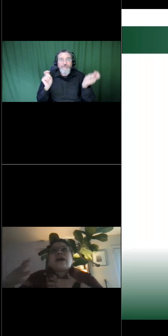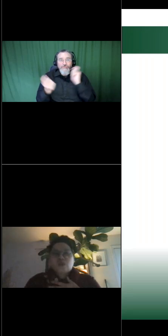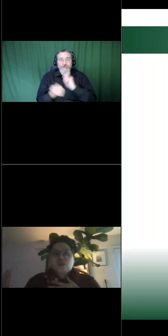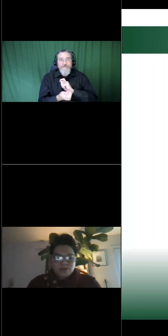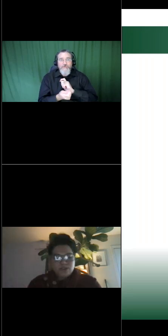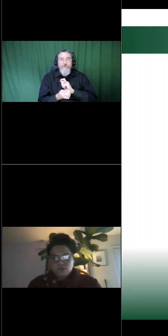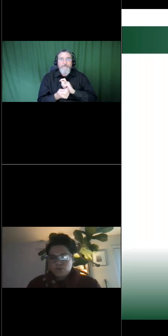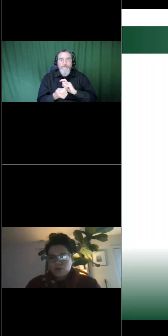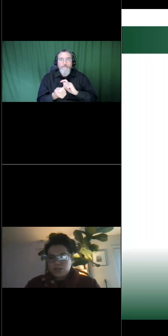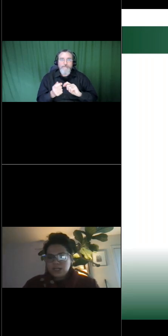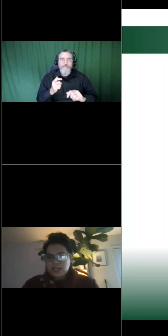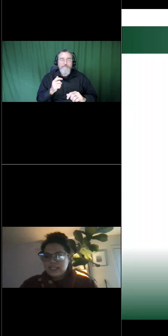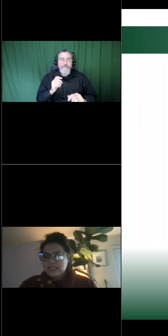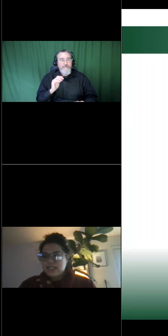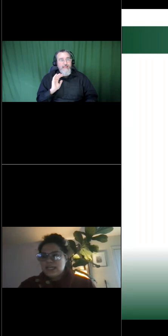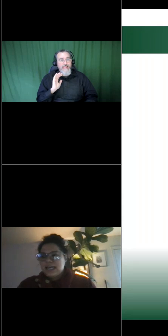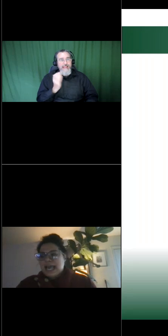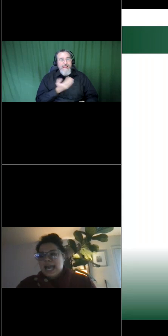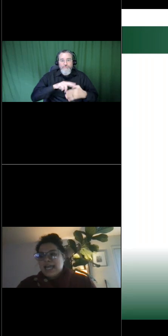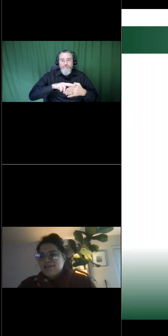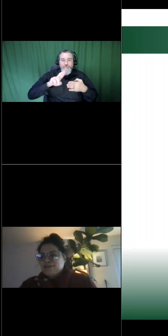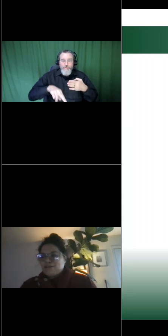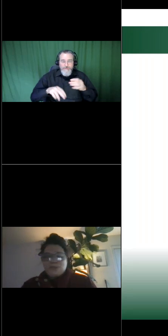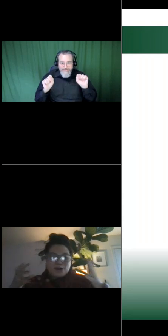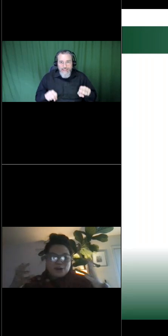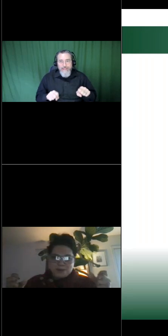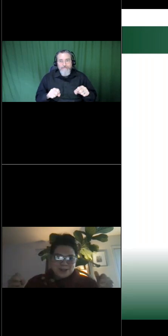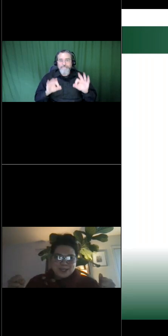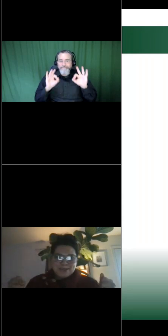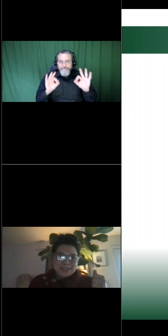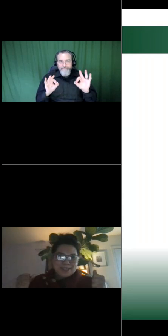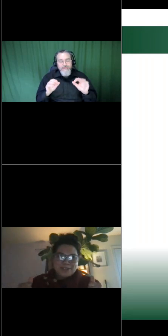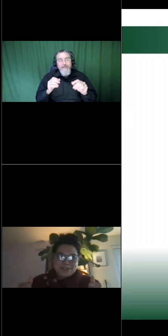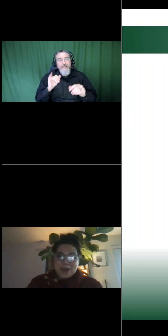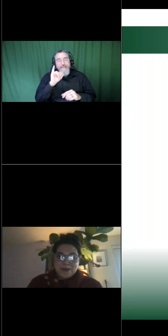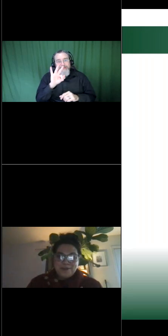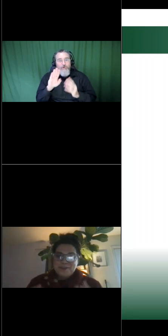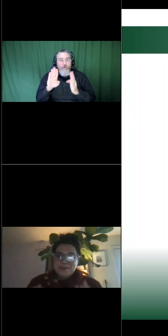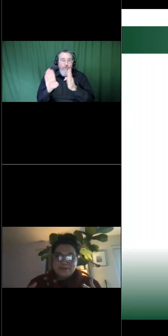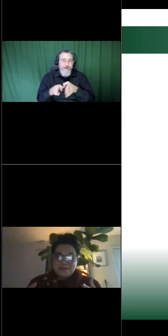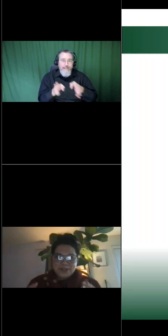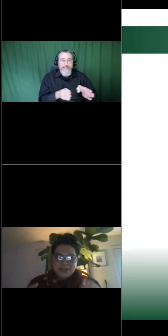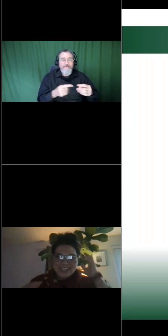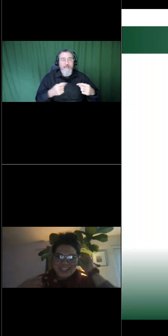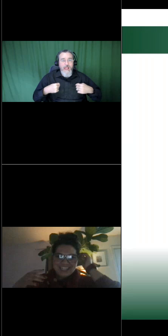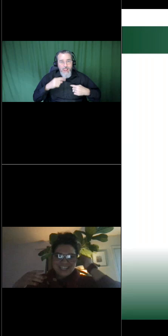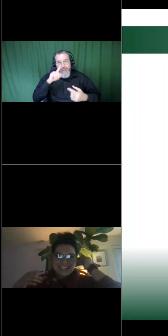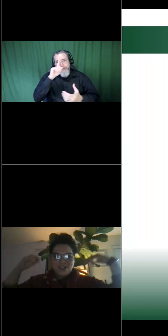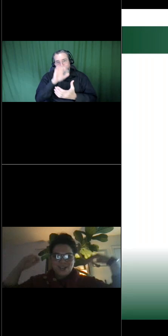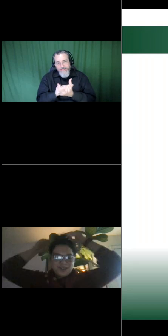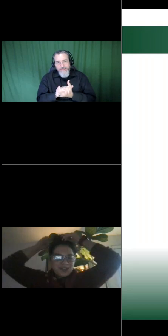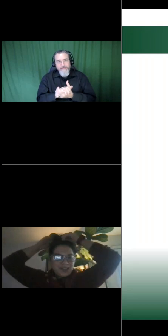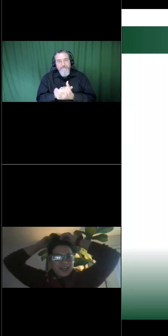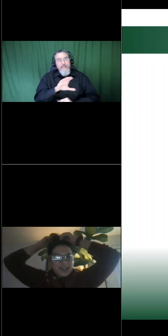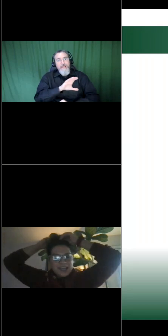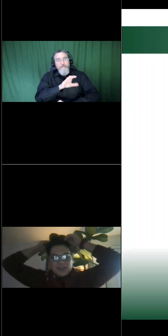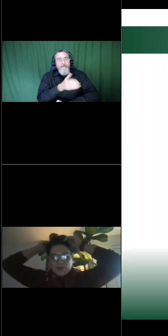transformative outcomes through organizing. And for better or worse, I believe in the power of the people. And as I